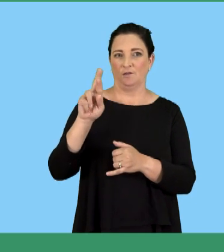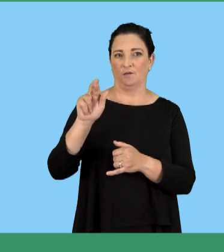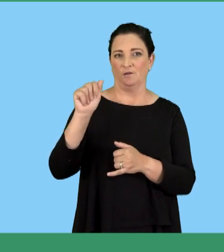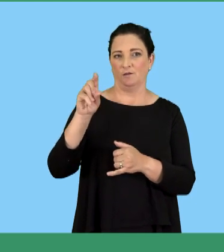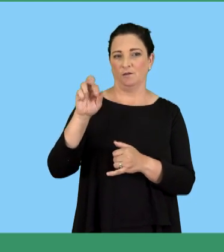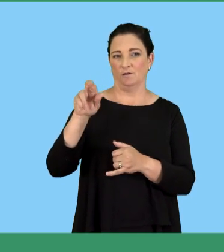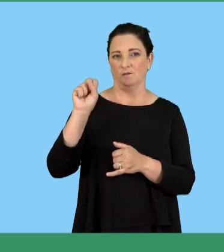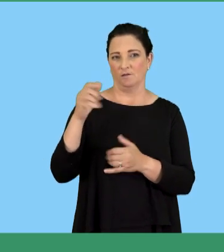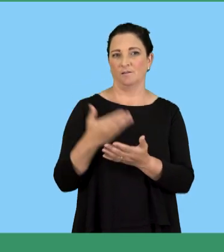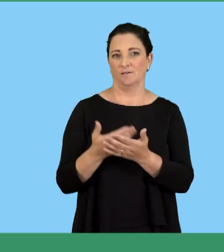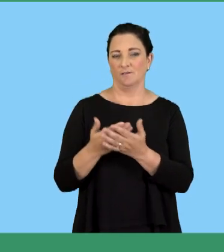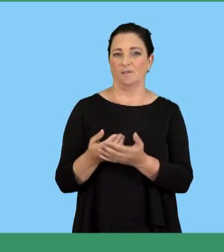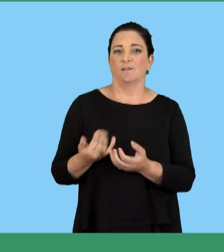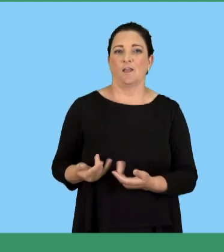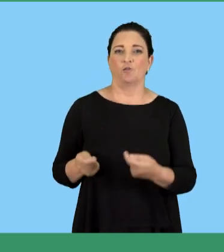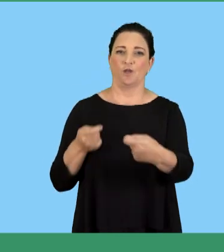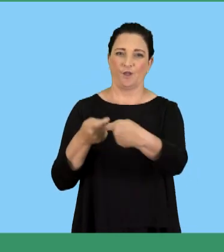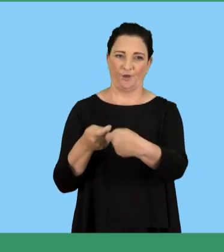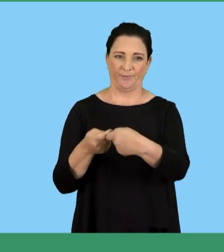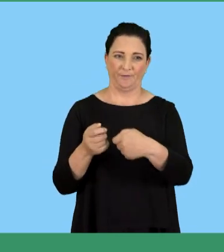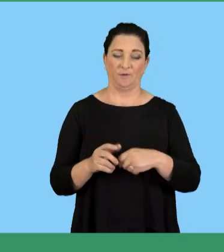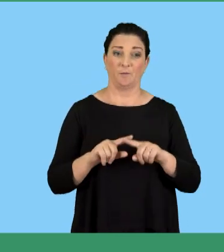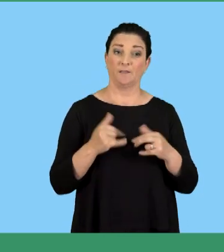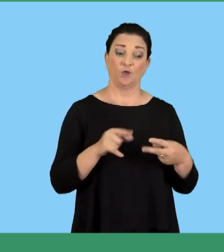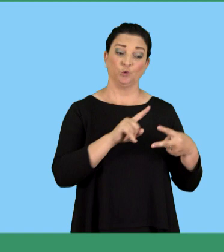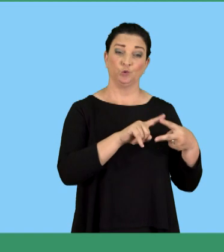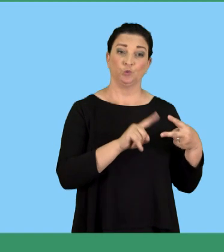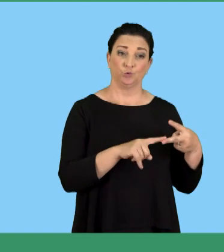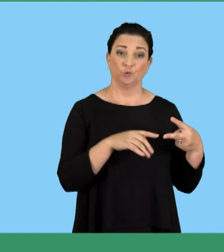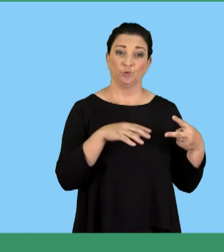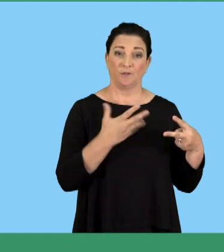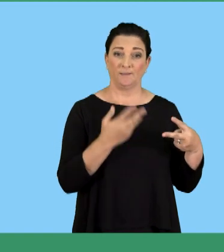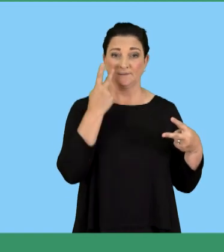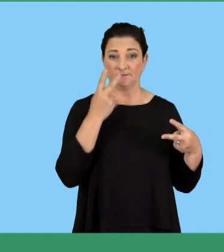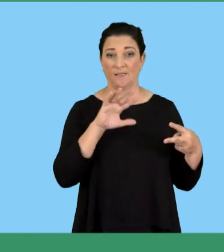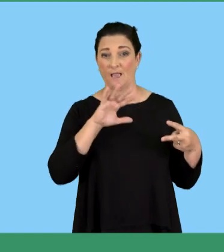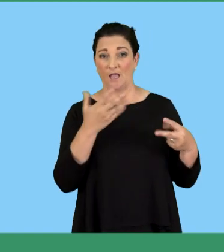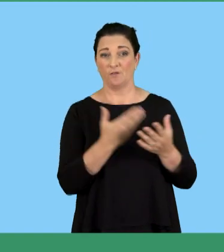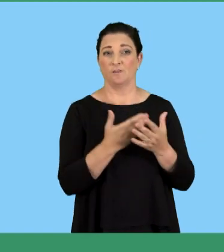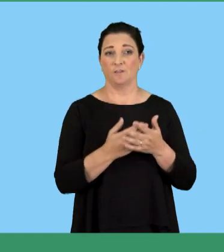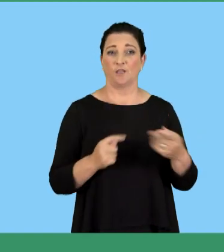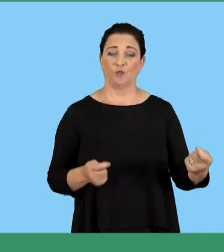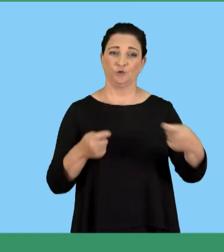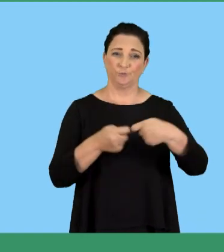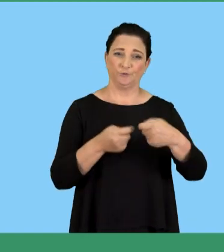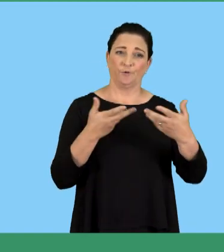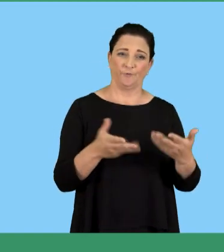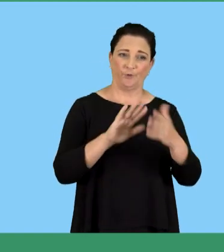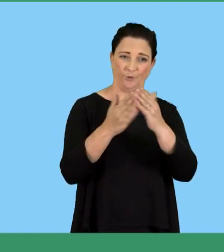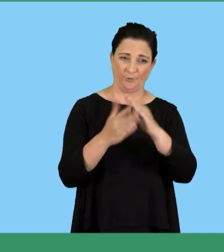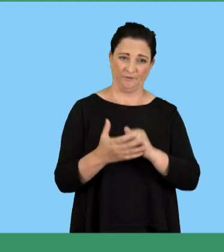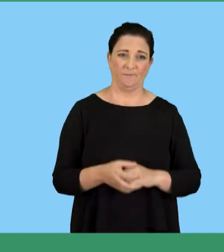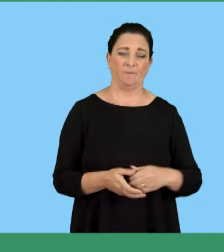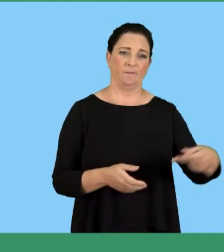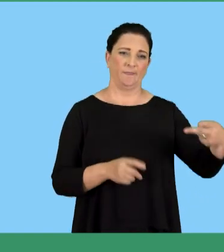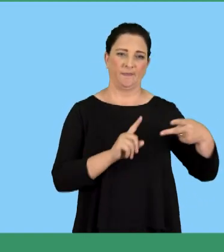quote two ways in which June Traders contributed to the well-being of their community. And then another question says to you now, explain other ways